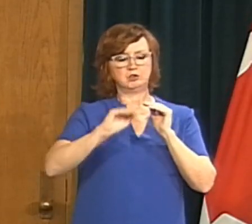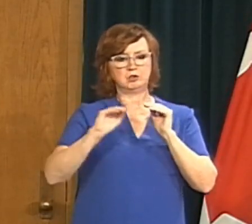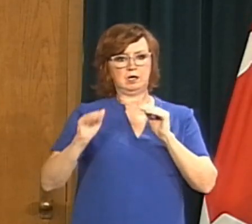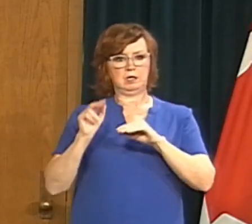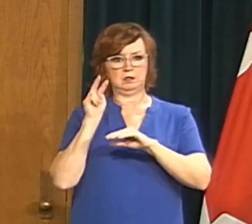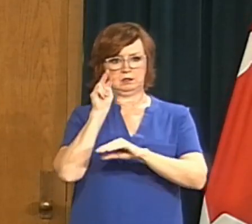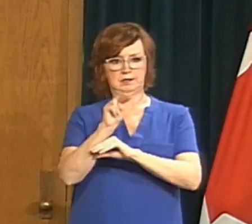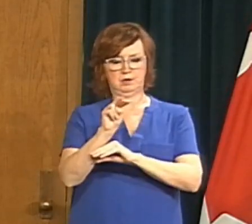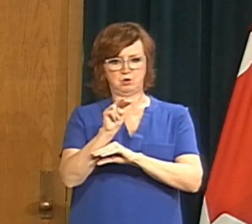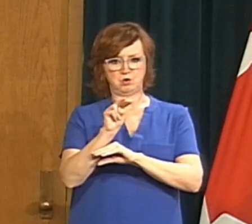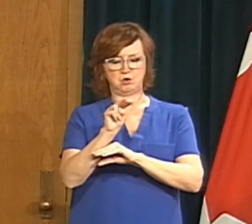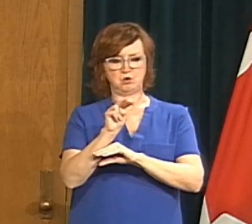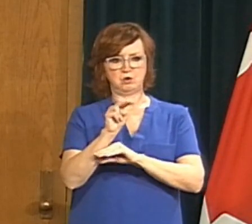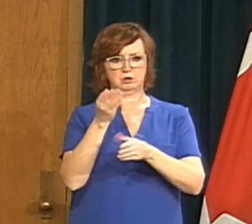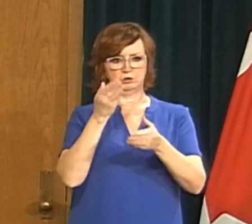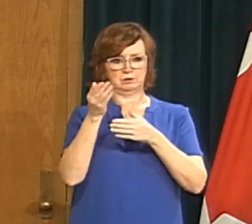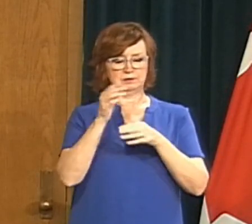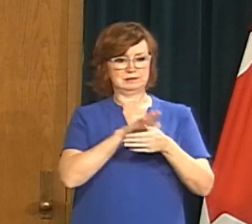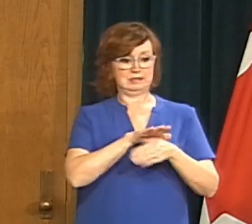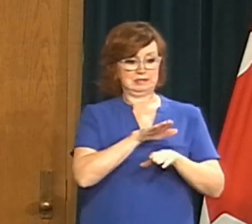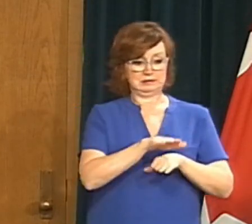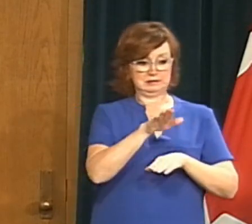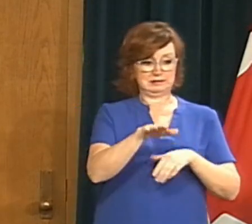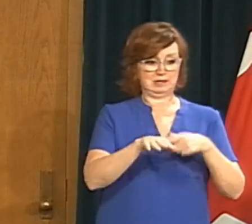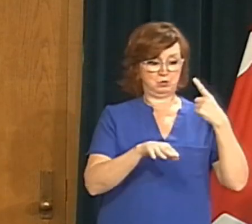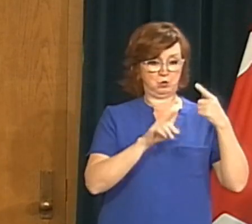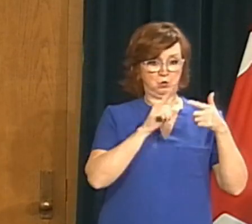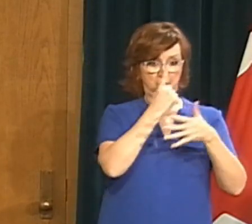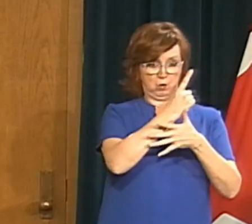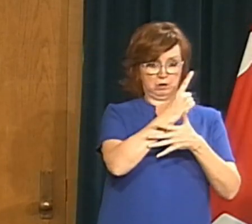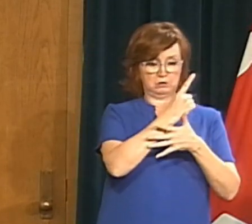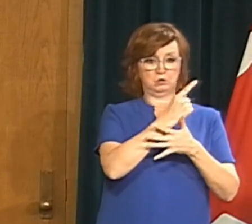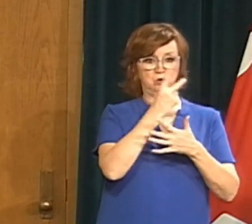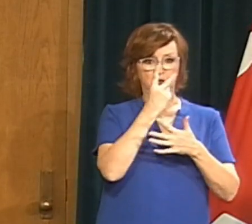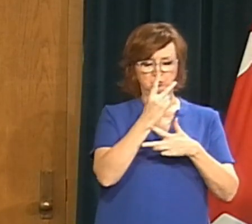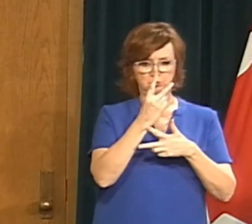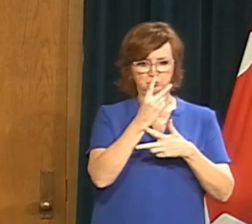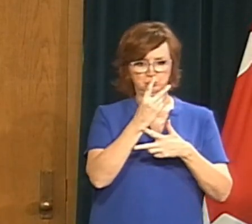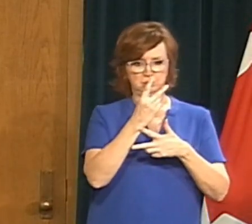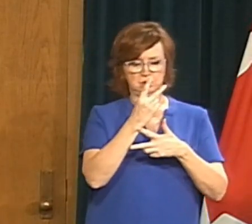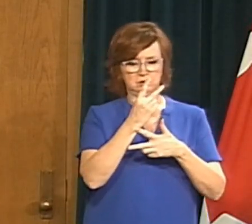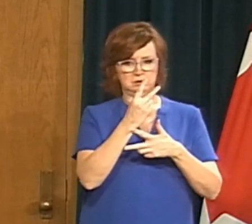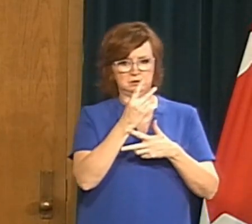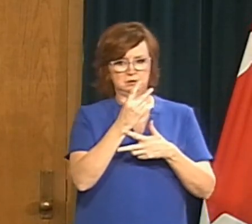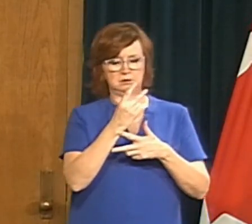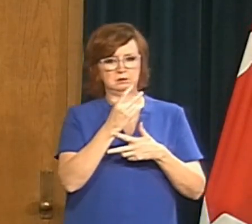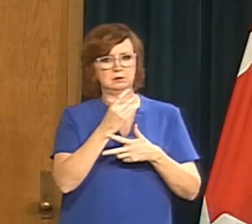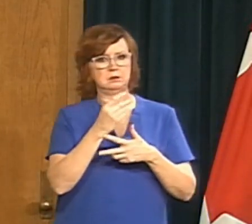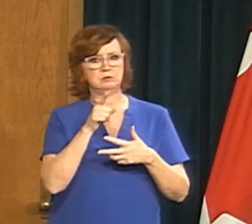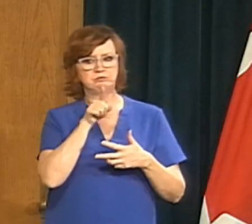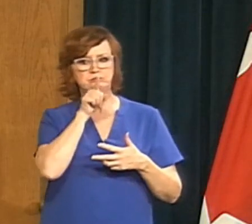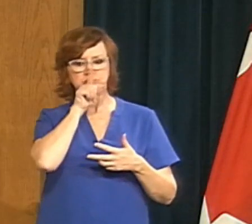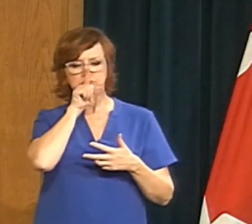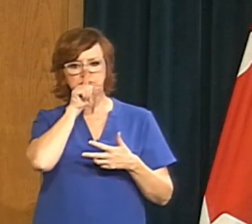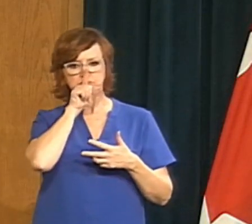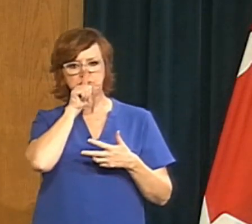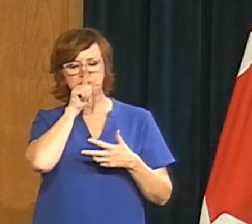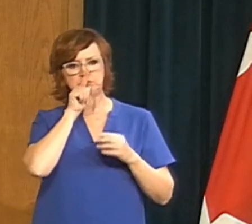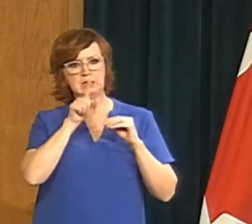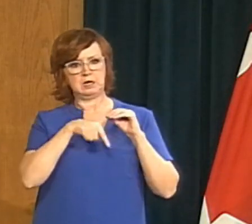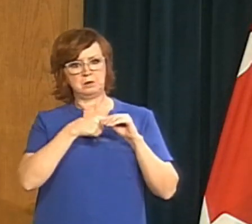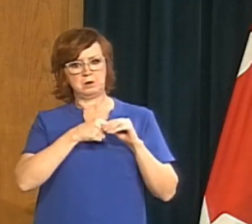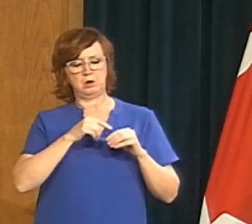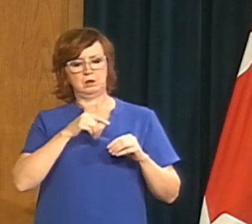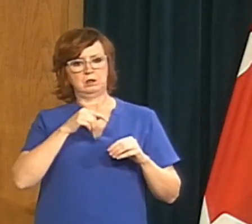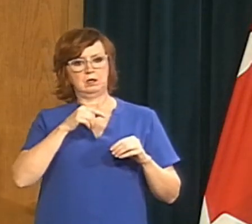phase 1 or 2, there's still no mention of what will happen for school-aged children. What are parents supposed to do if they're expected to return to